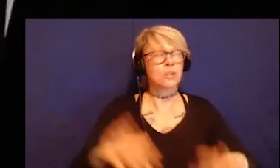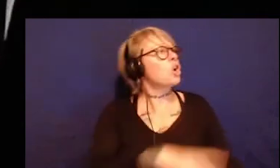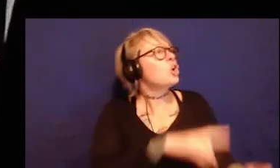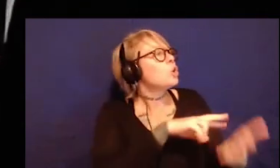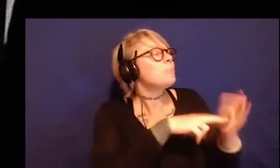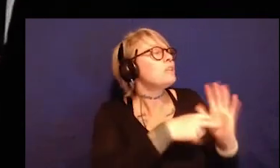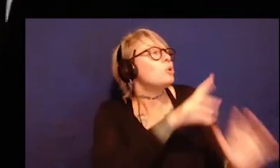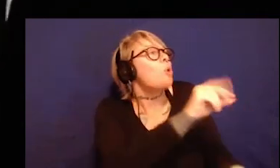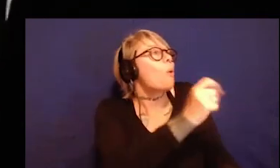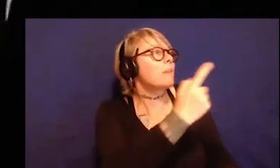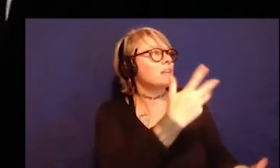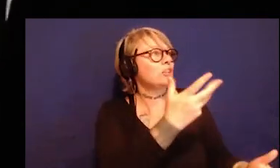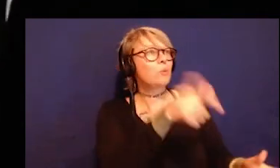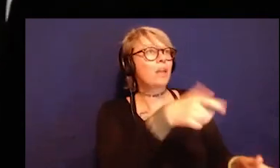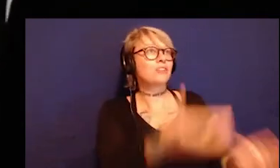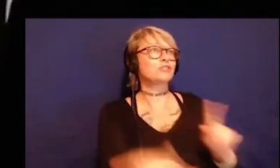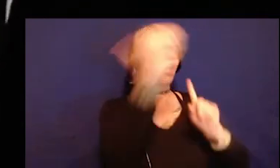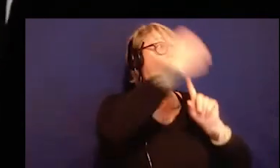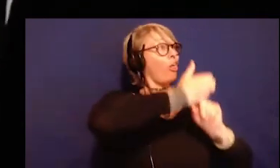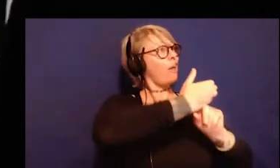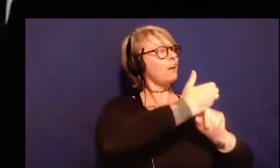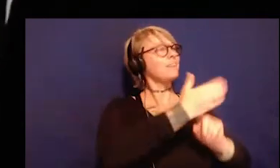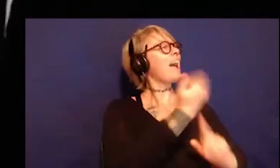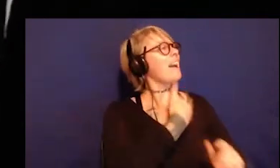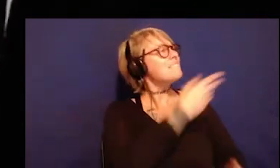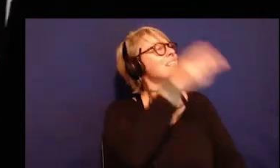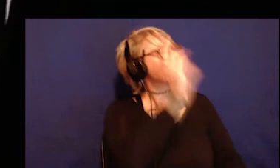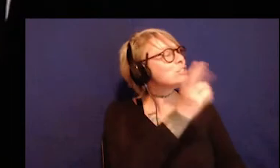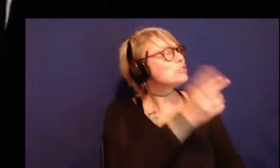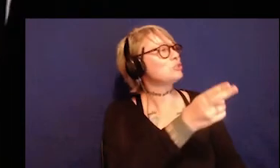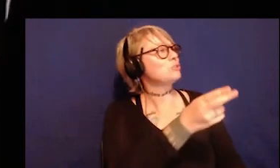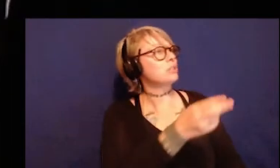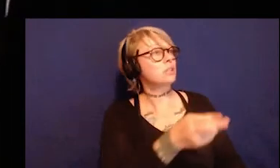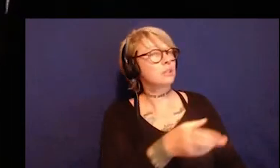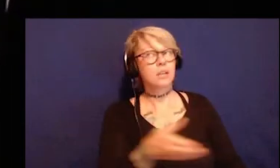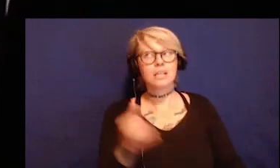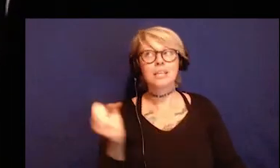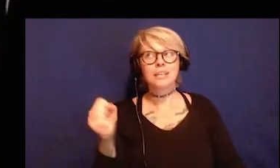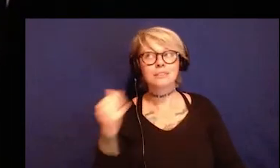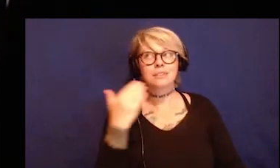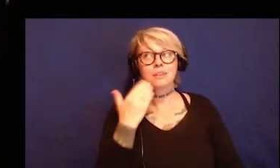not just playing dress up. There's a whole history. Yes, I know.